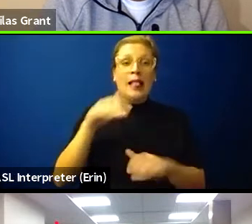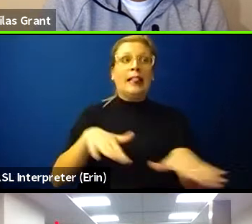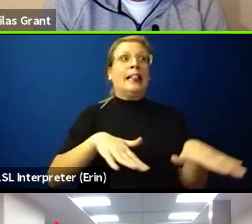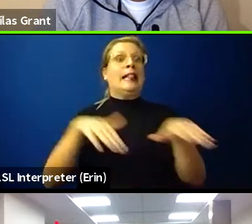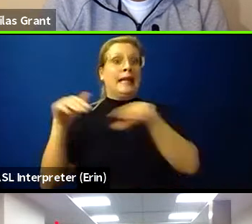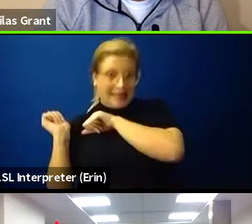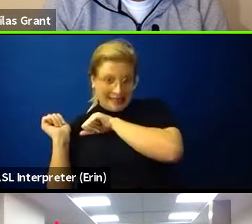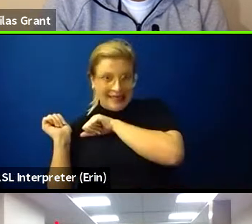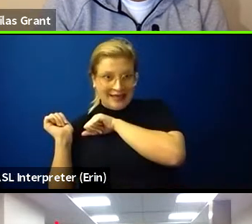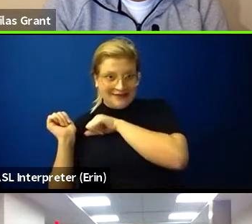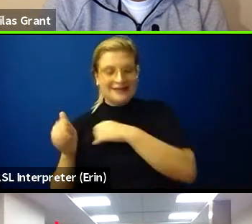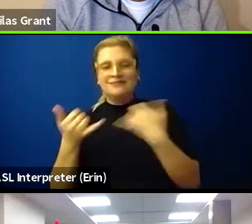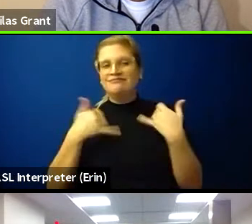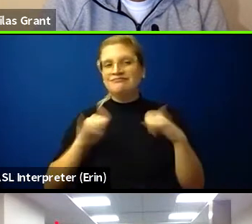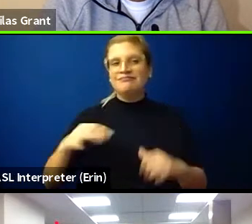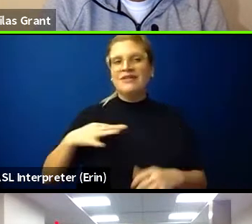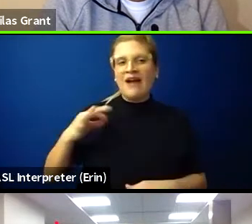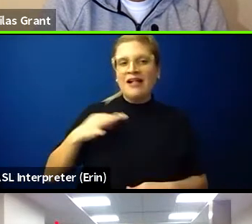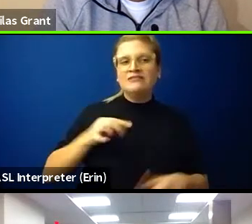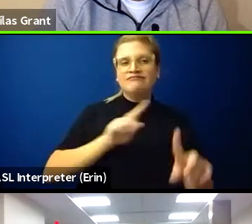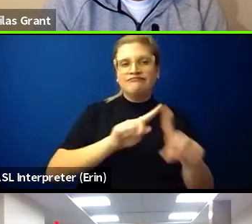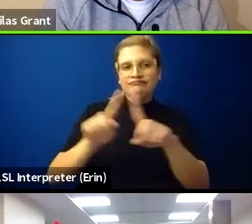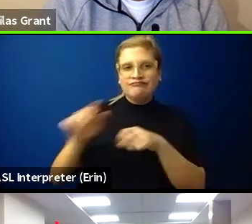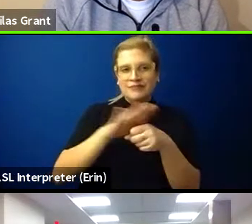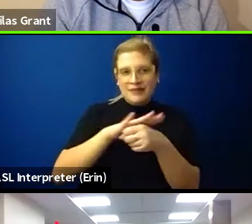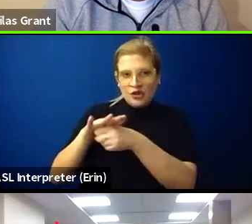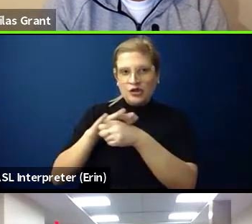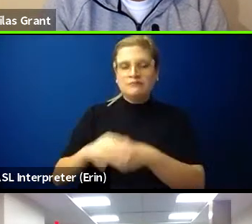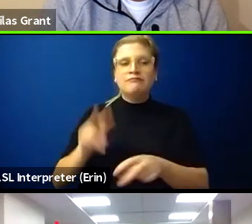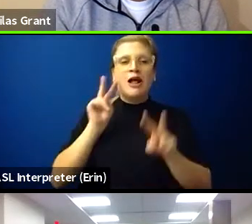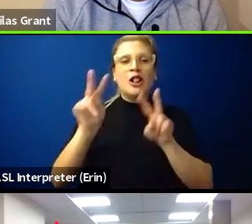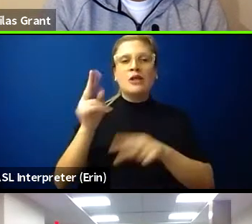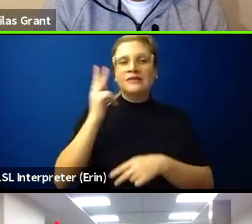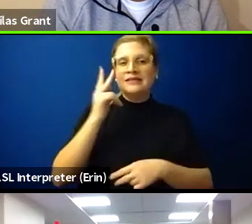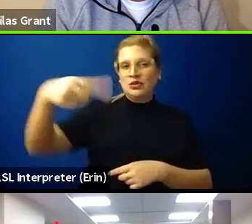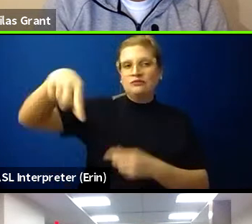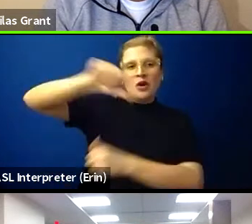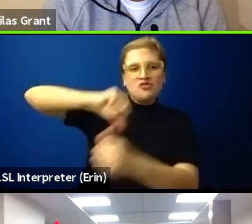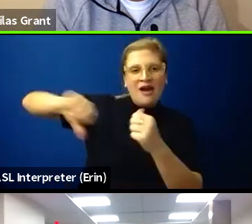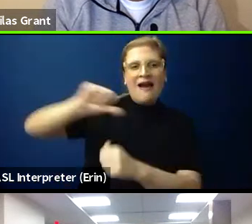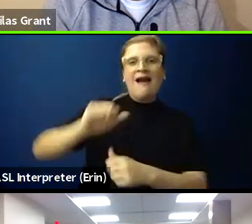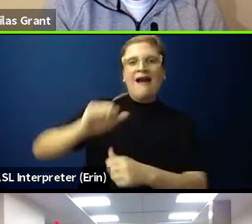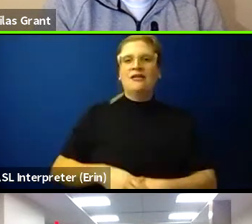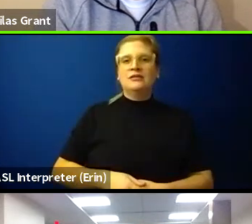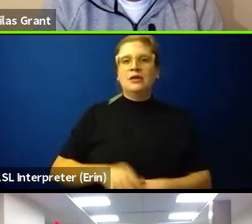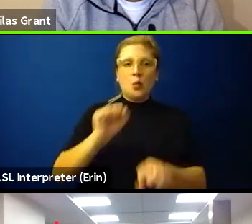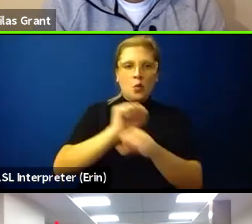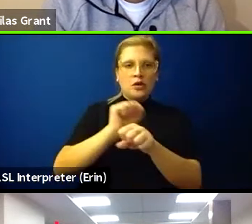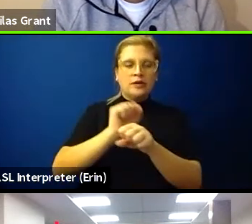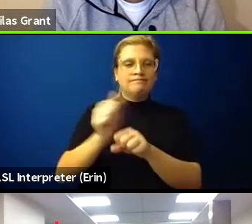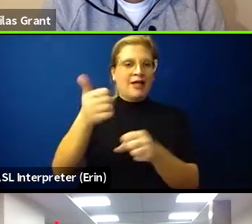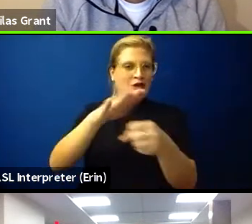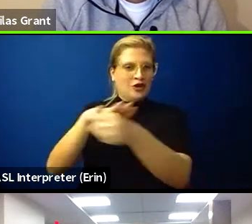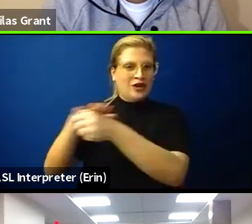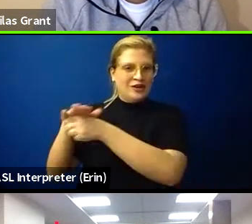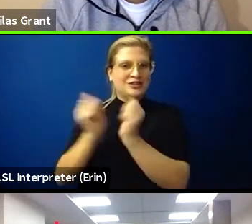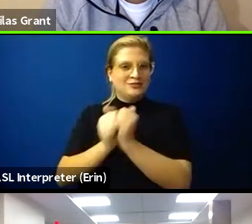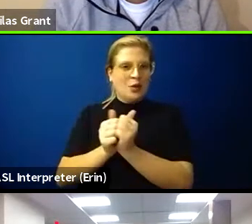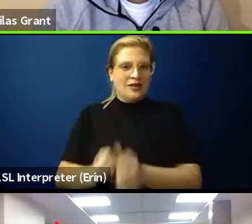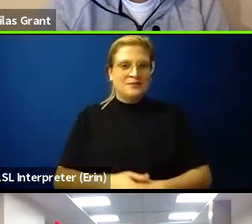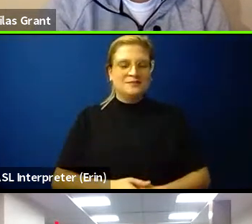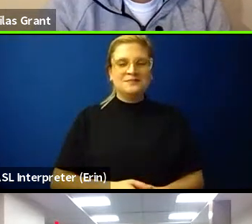be volunteering in different capacities. So look forward to seeing you around and working with you in other capacities.